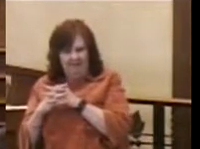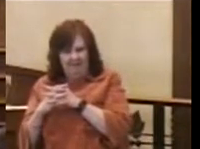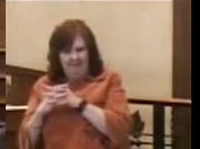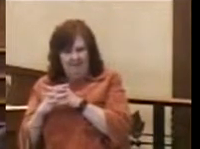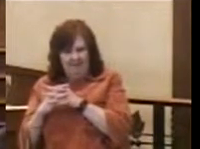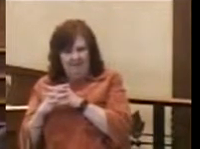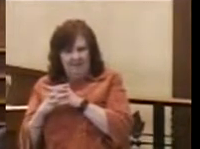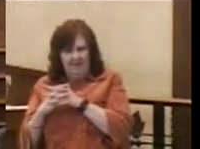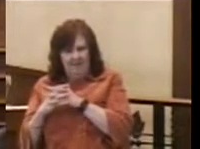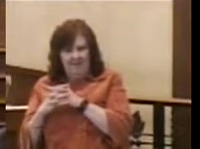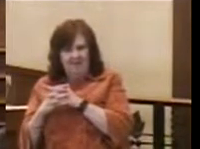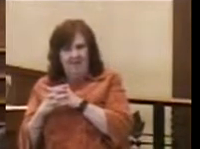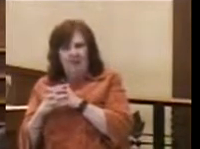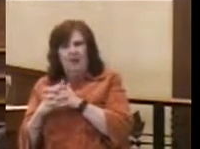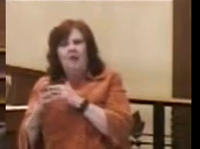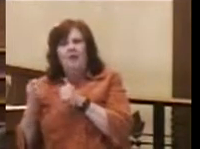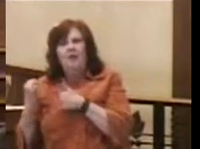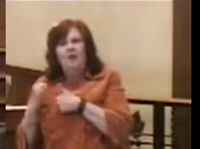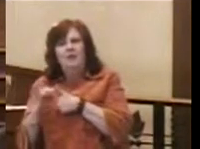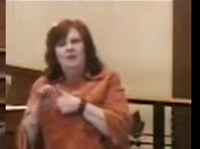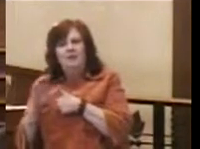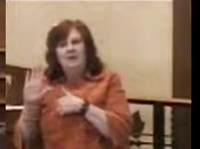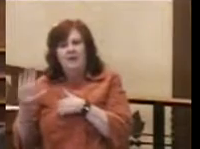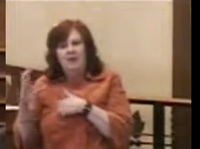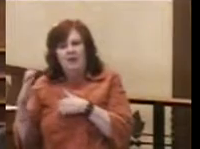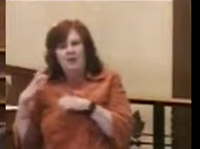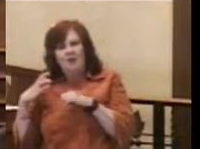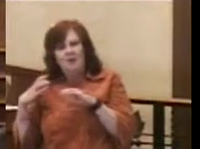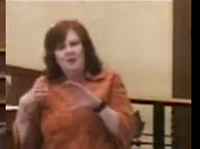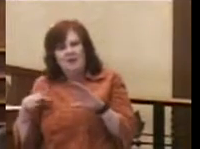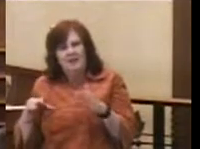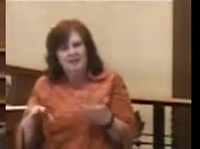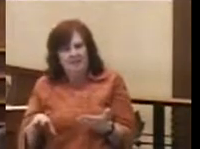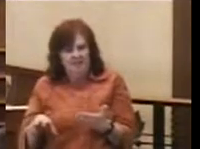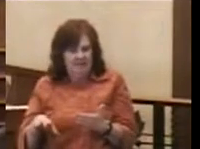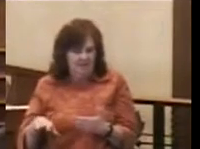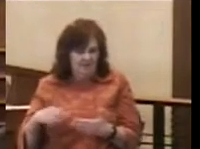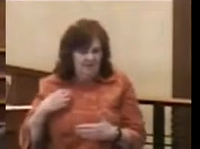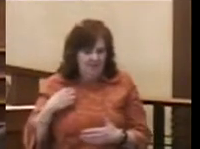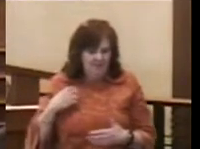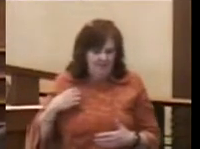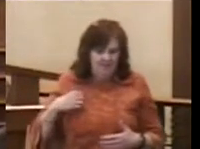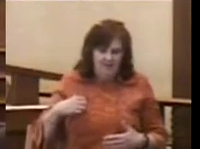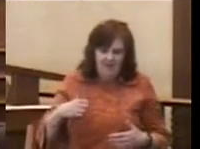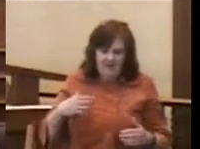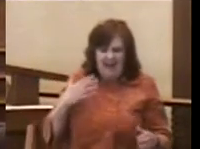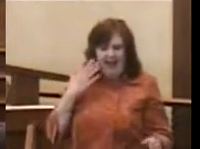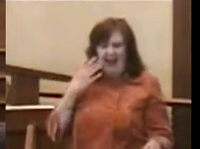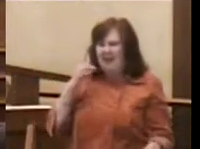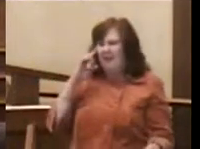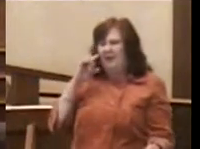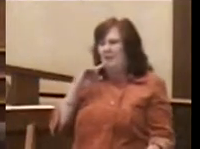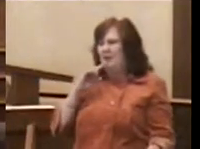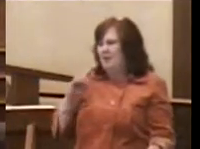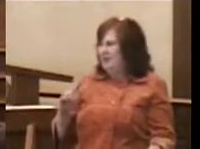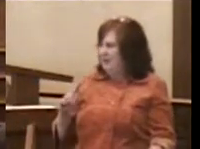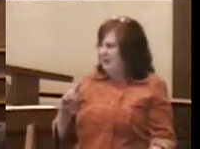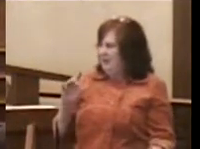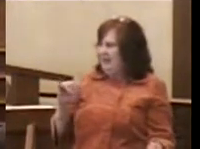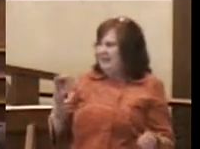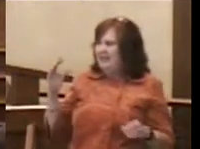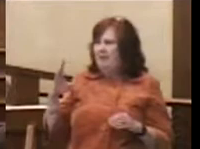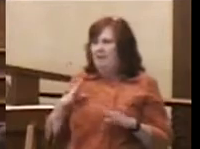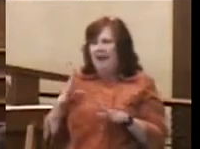They remembered their fallen coach. Now, I don't know for sure whether this was a man